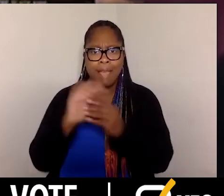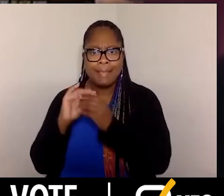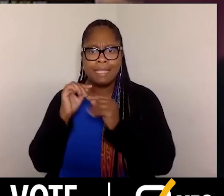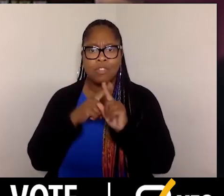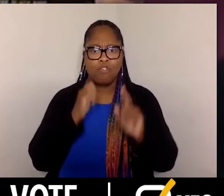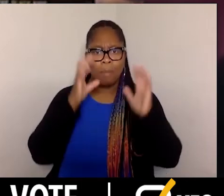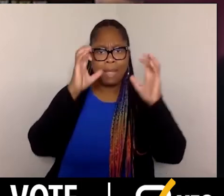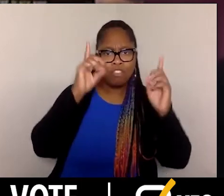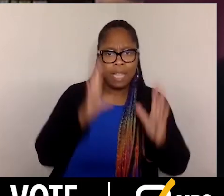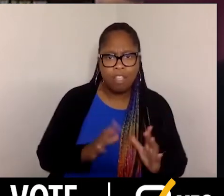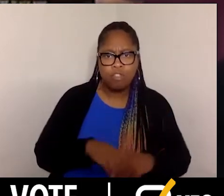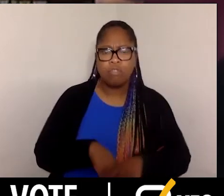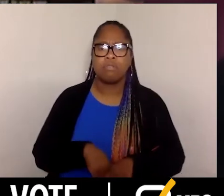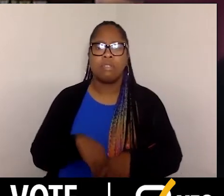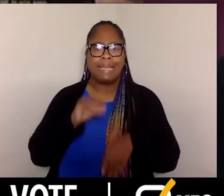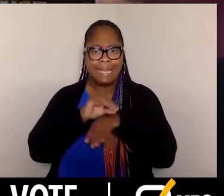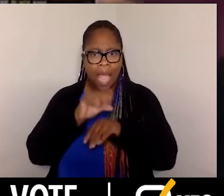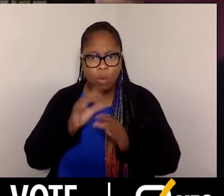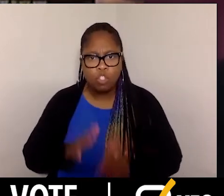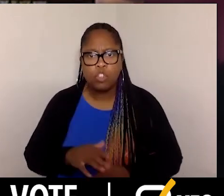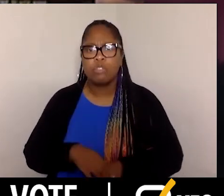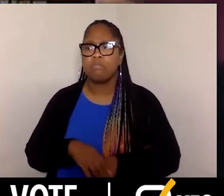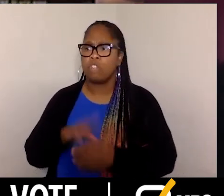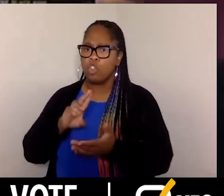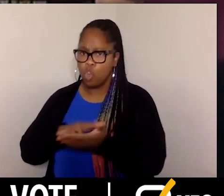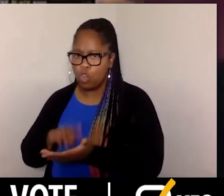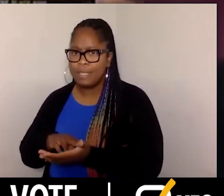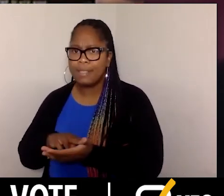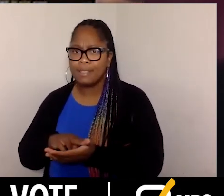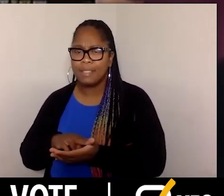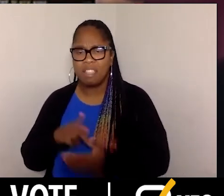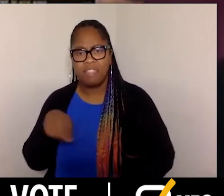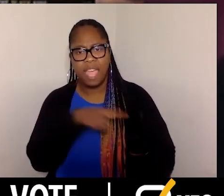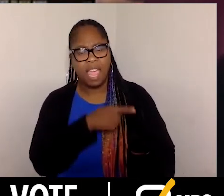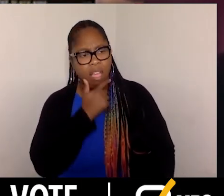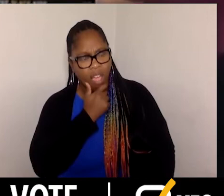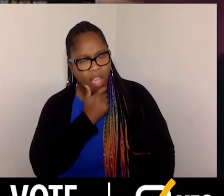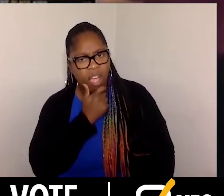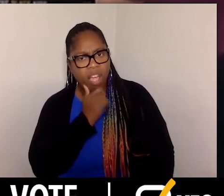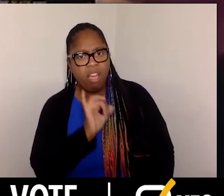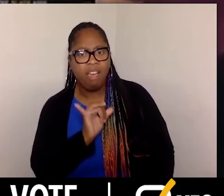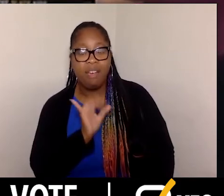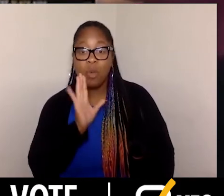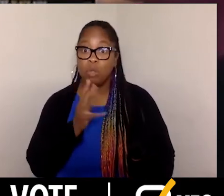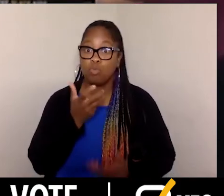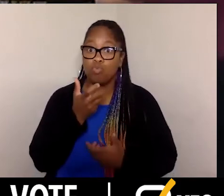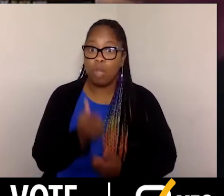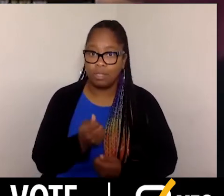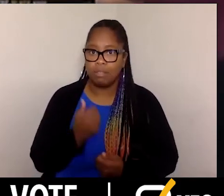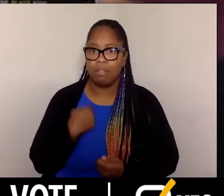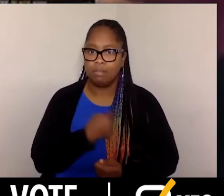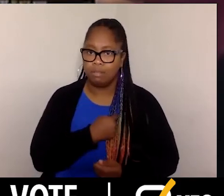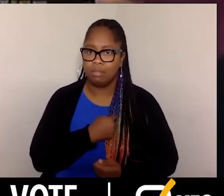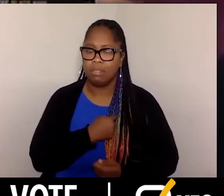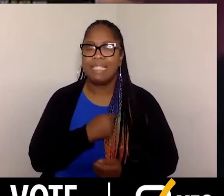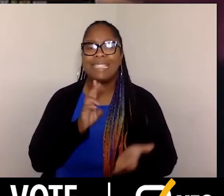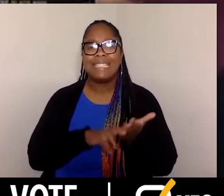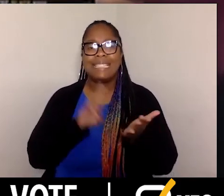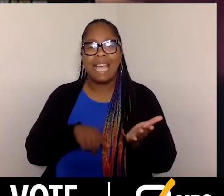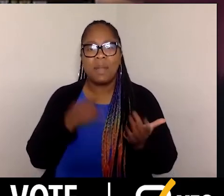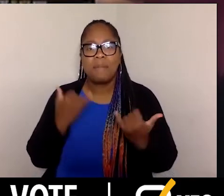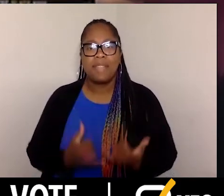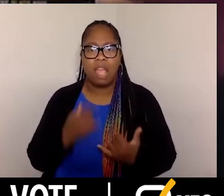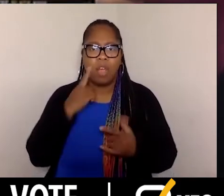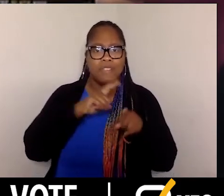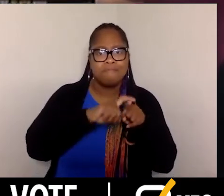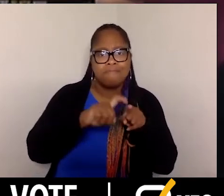they trust about what's at stake. Sign up now to Phone Bank for as